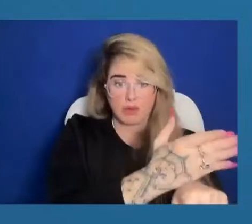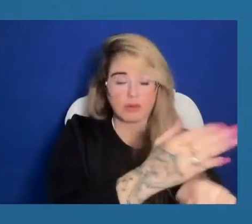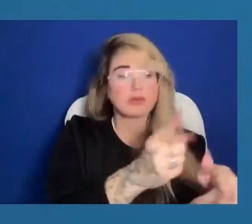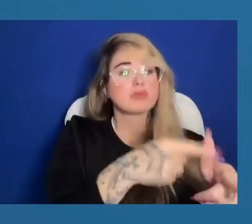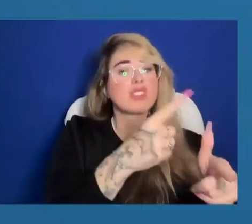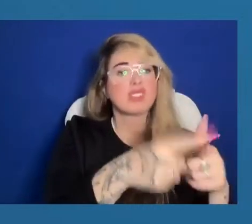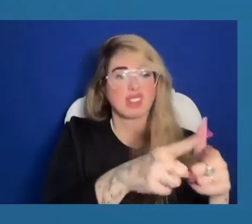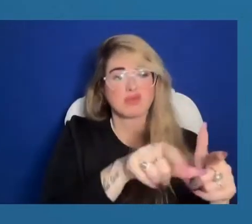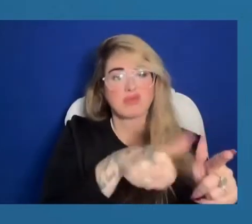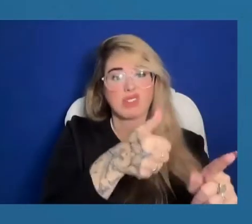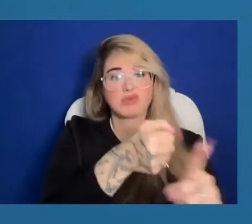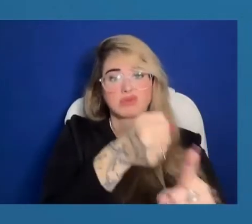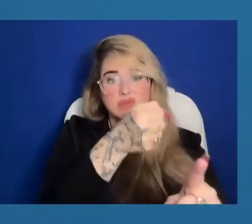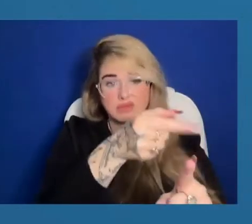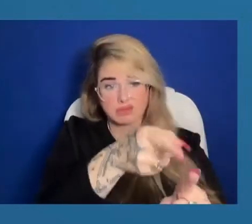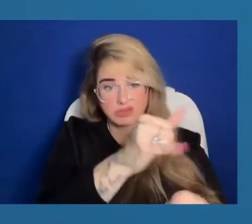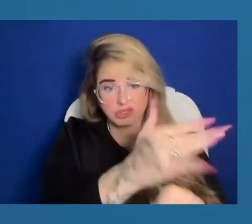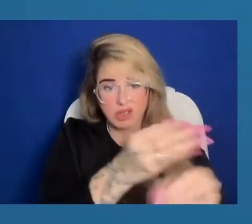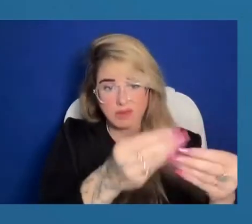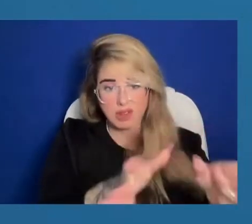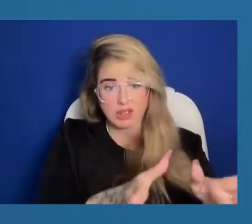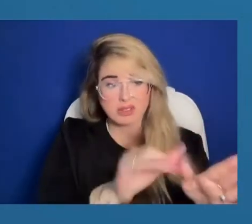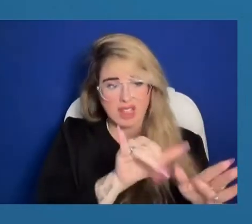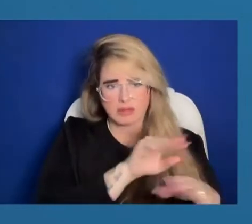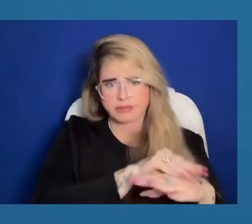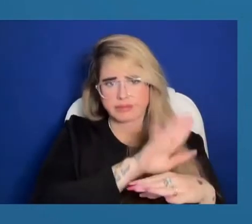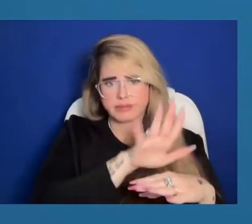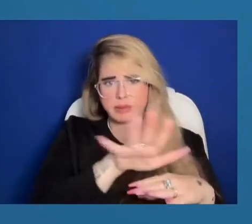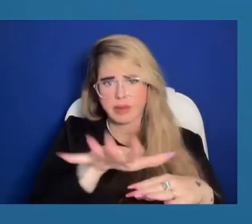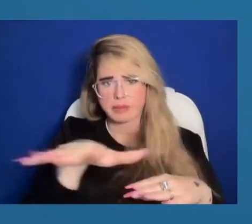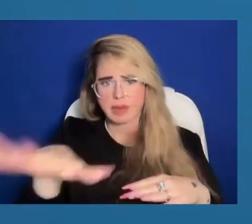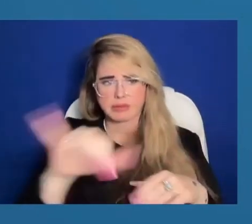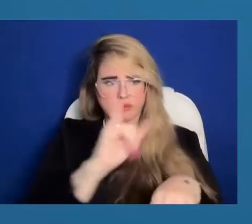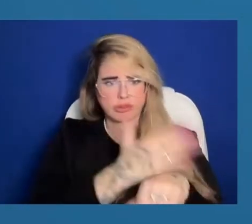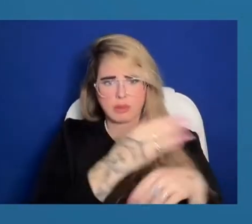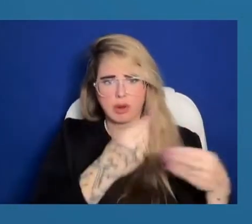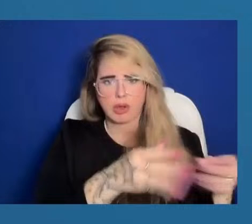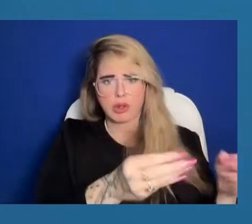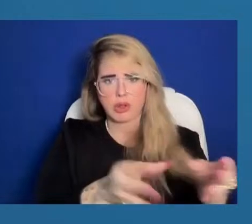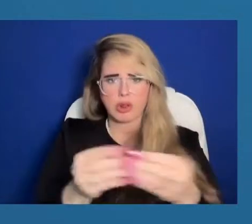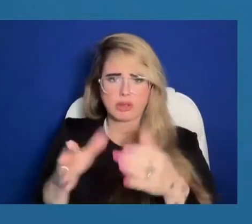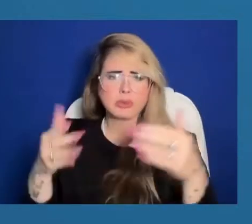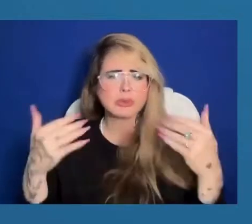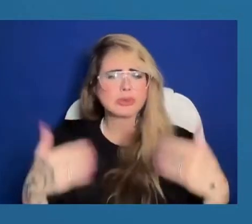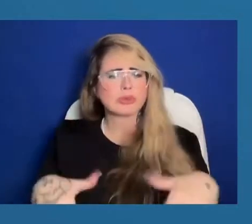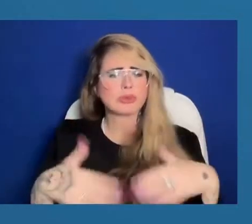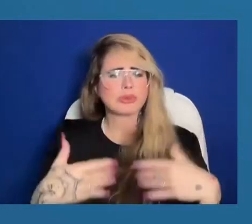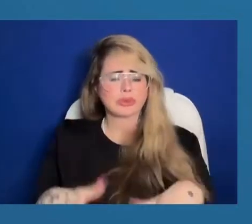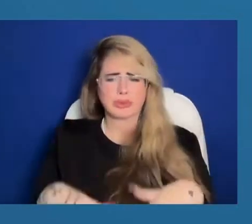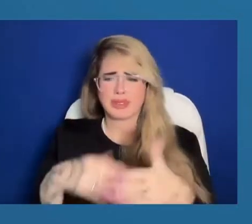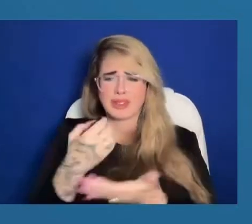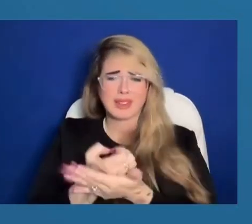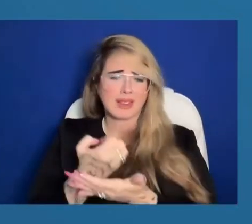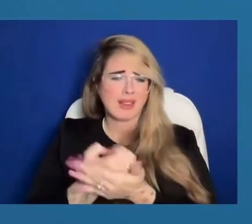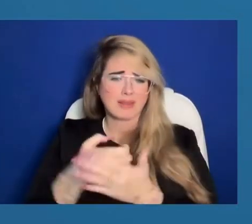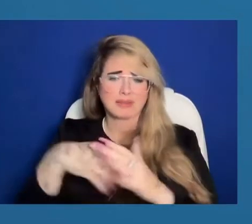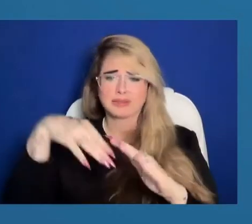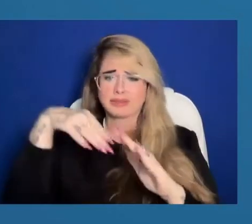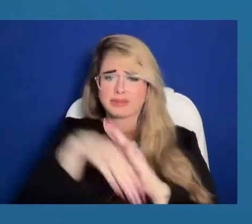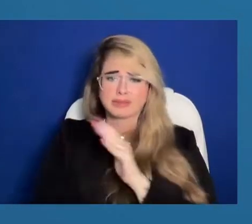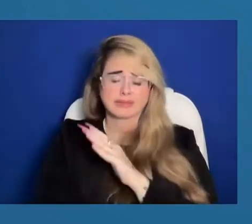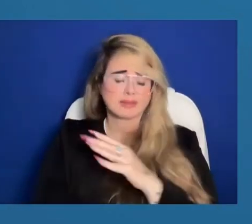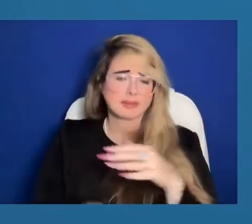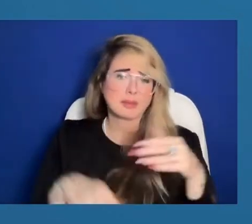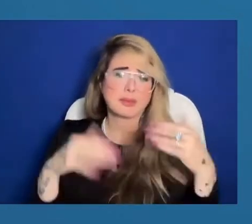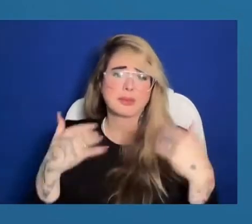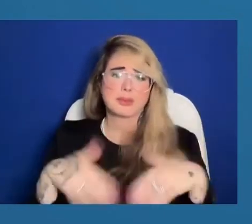will be lost. And that negative economic impact is nothing short